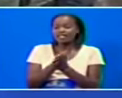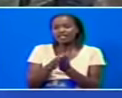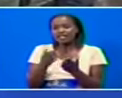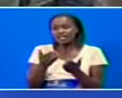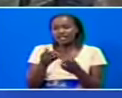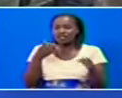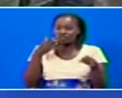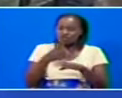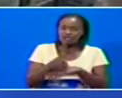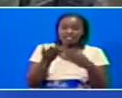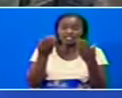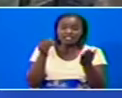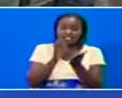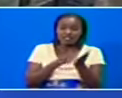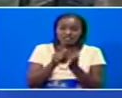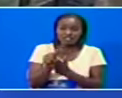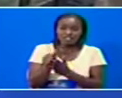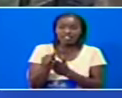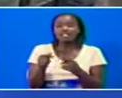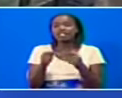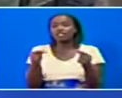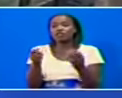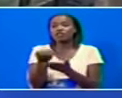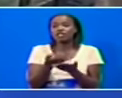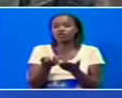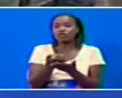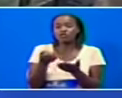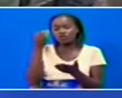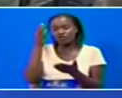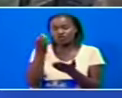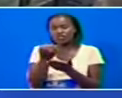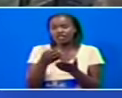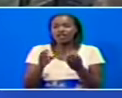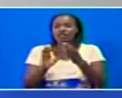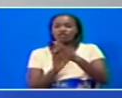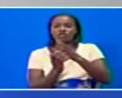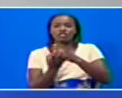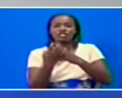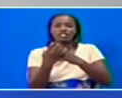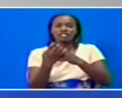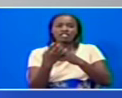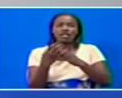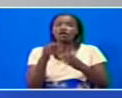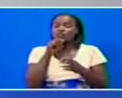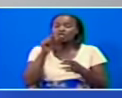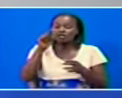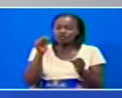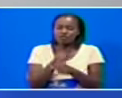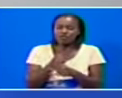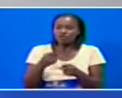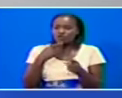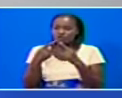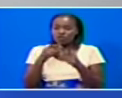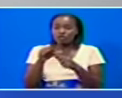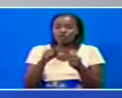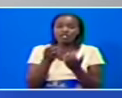conquering bourgeoisie who are going to set up new economies on the continent. Ladies and gentlemen, we cannot talk about the